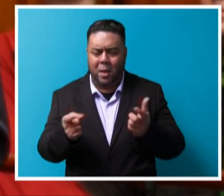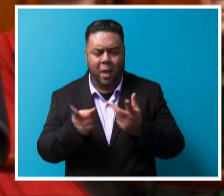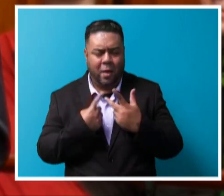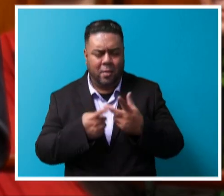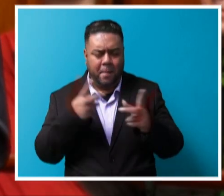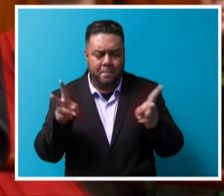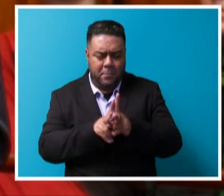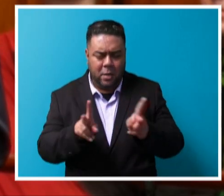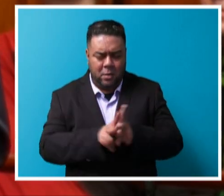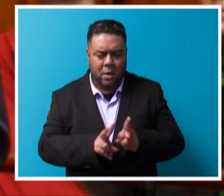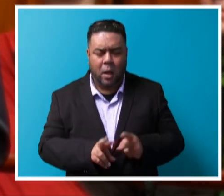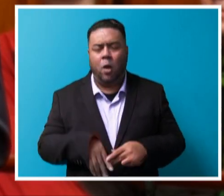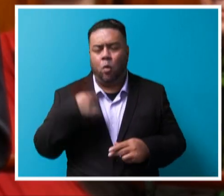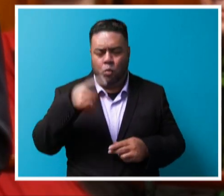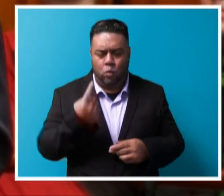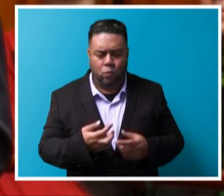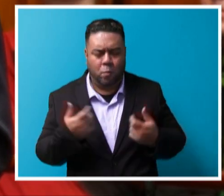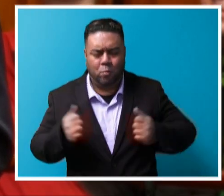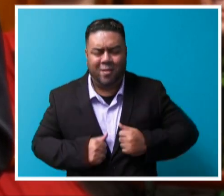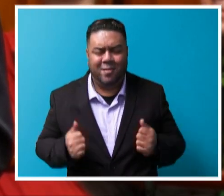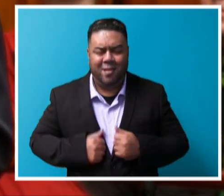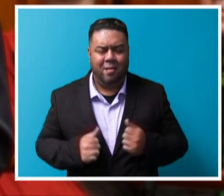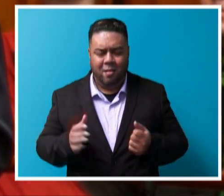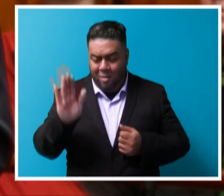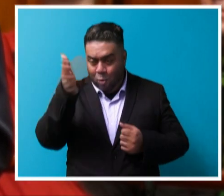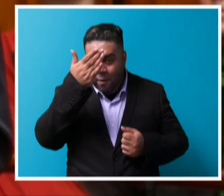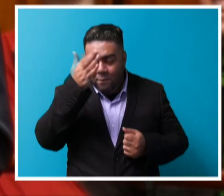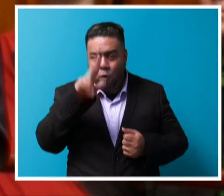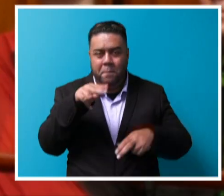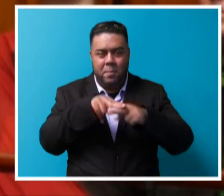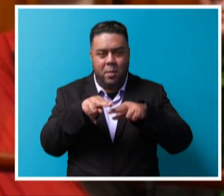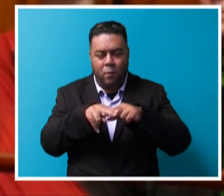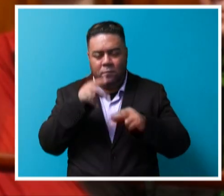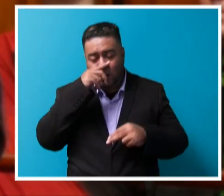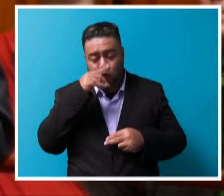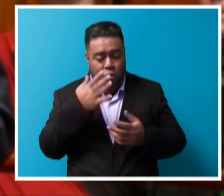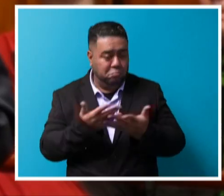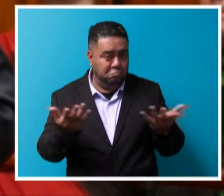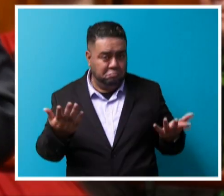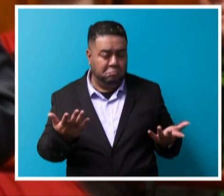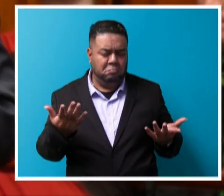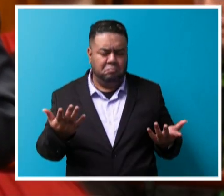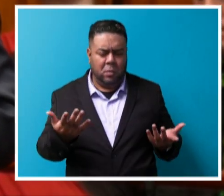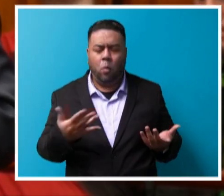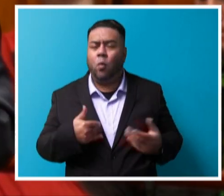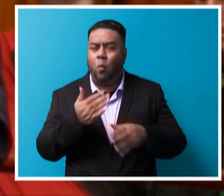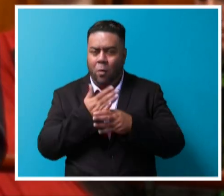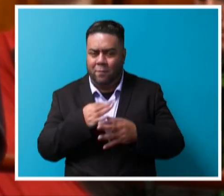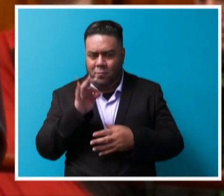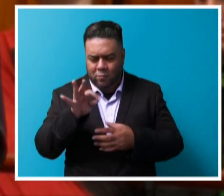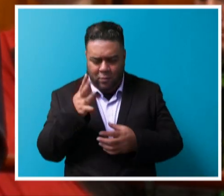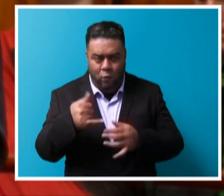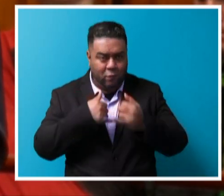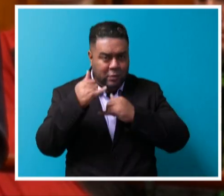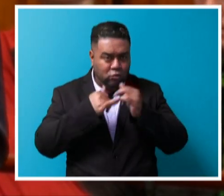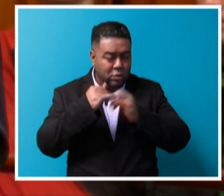deliver practical outcomes to the people of Fiji through infrastructure, workforce development, renewable energy,